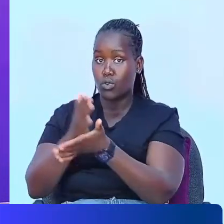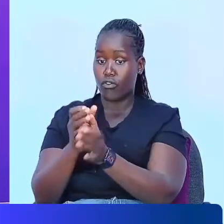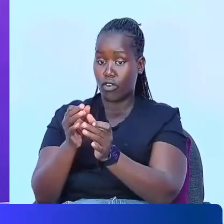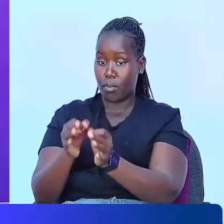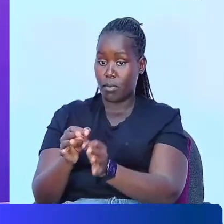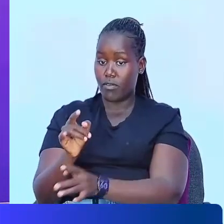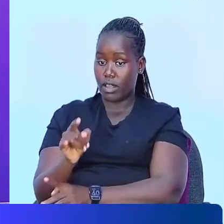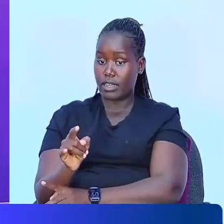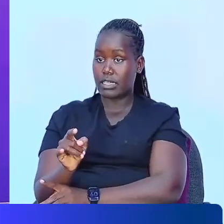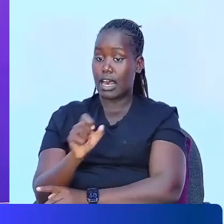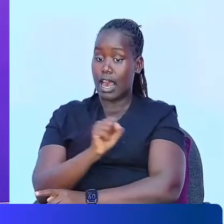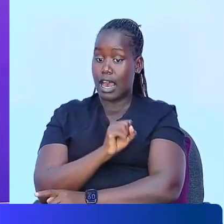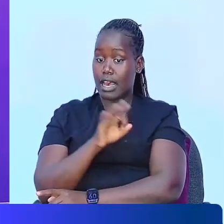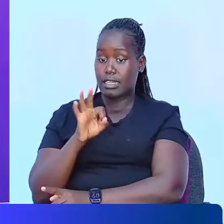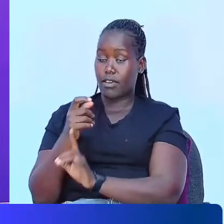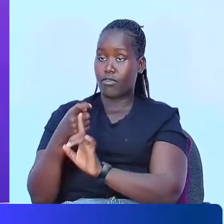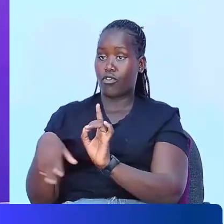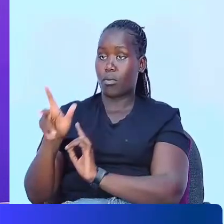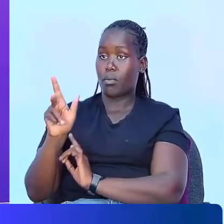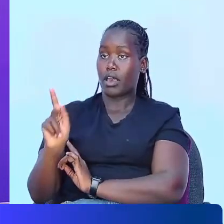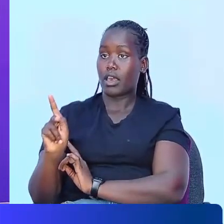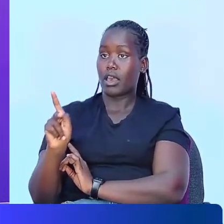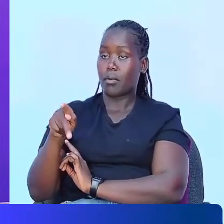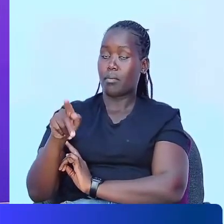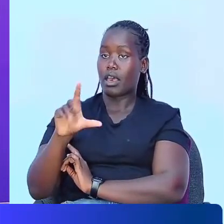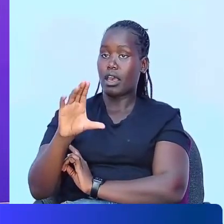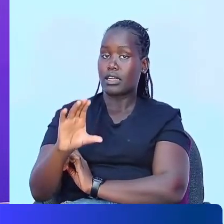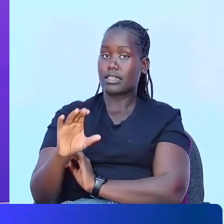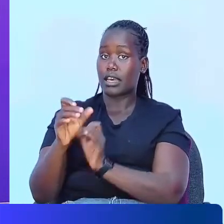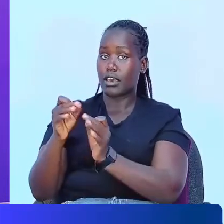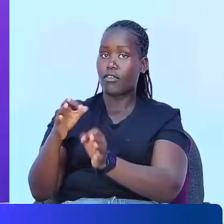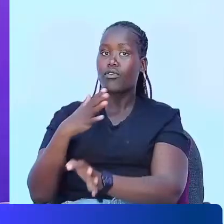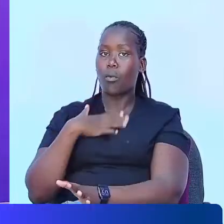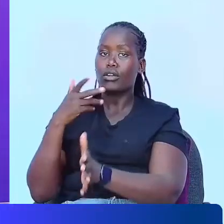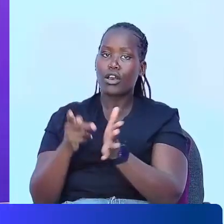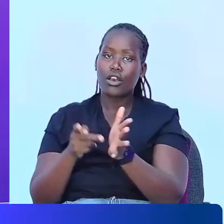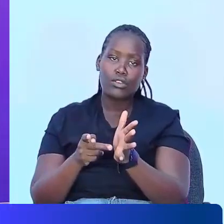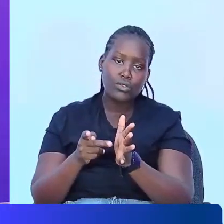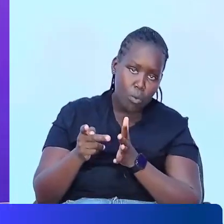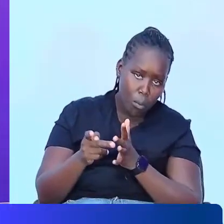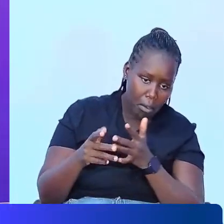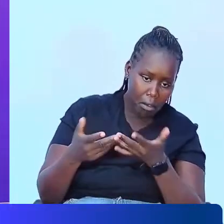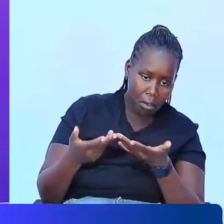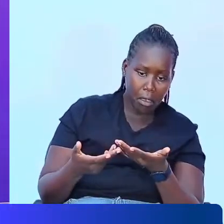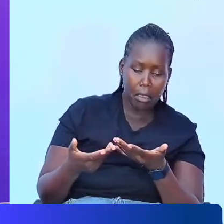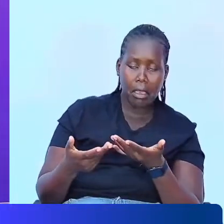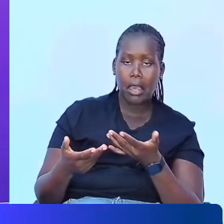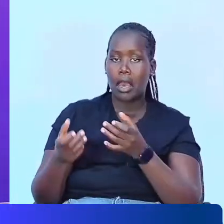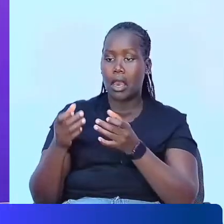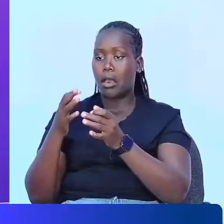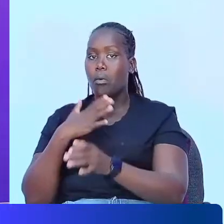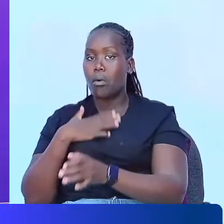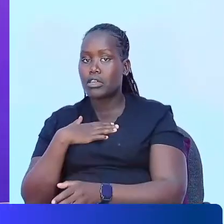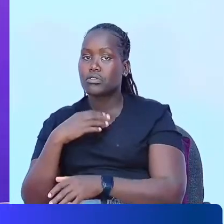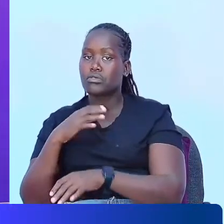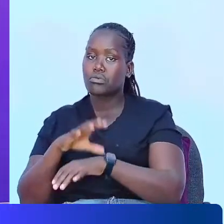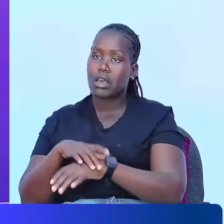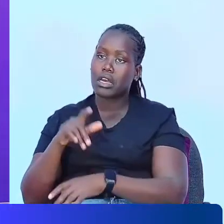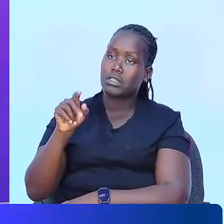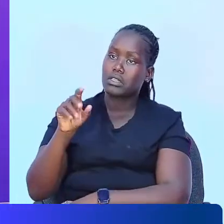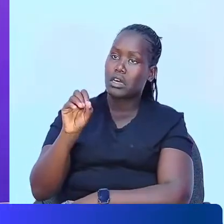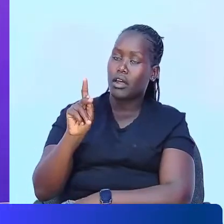Kenya Power employee? Do you want to pay a bill? Do you want to, that is, do you want to buy token? Yeah. Do you